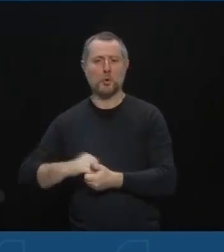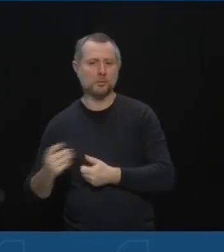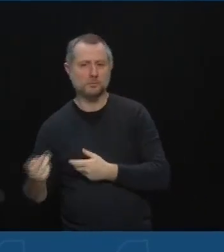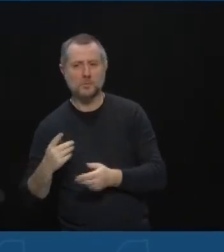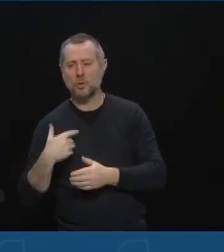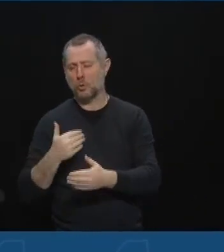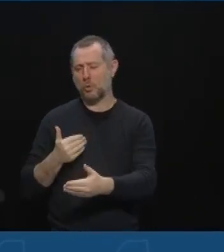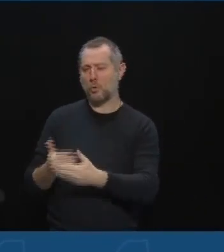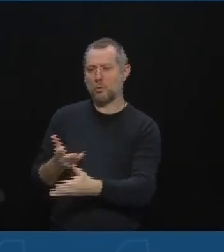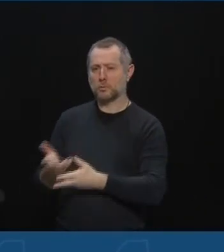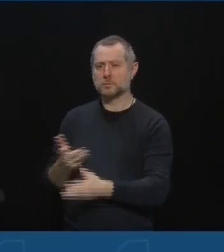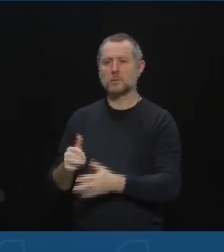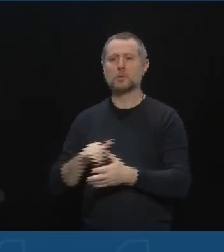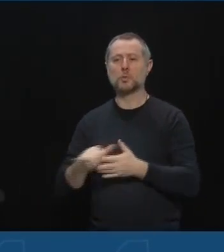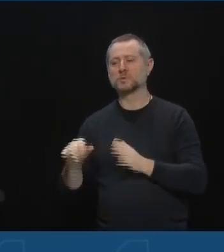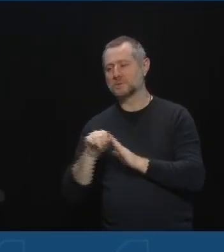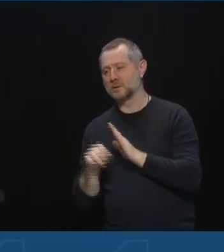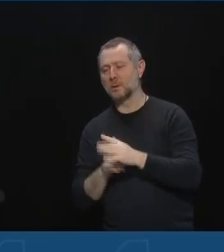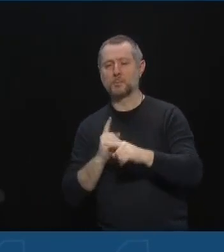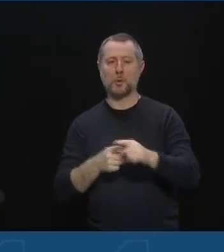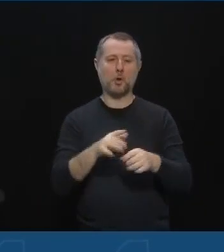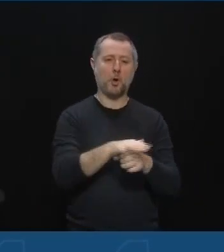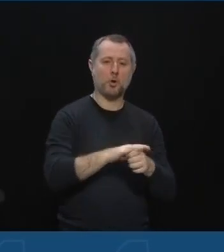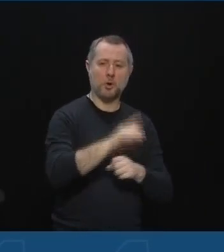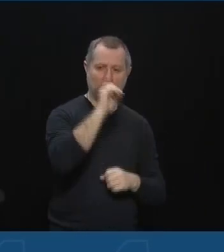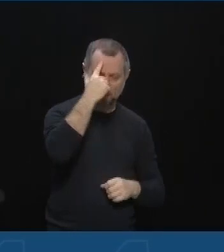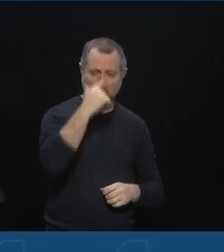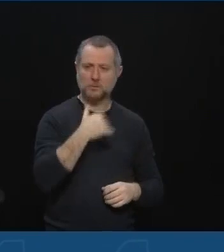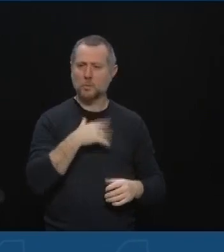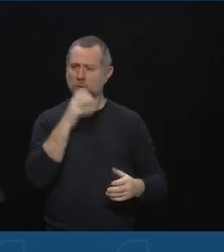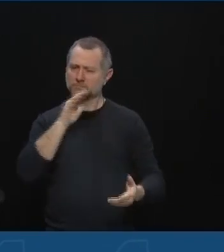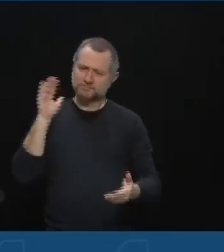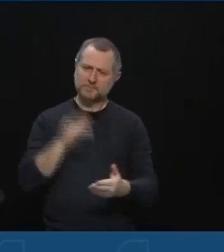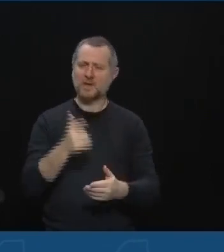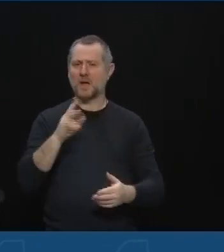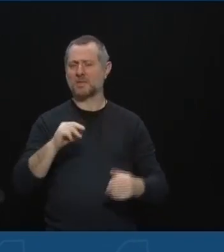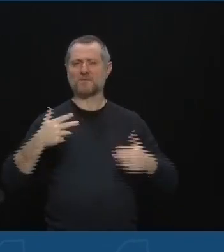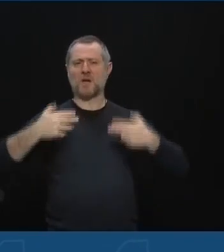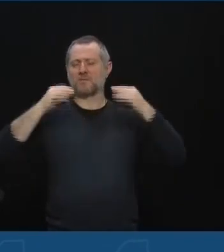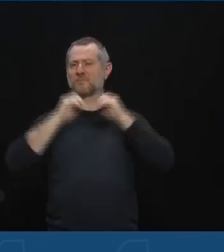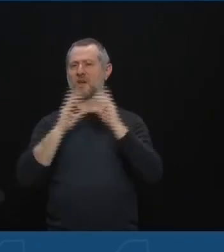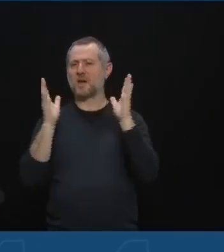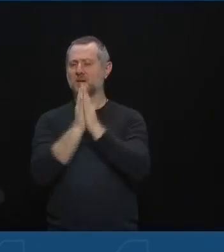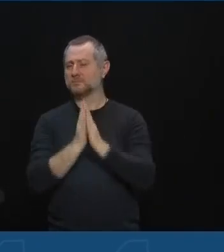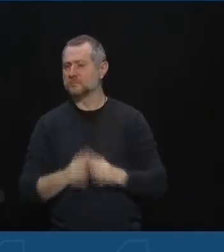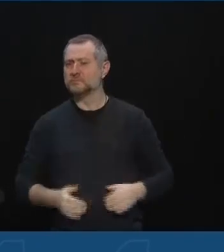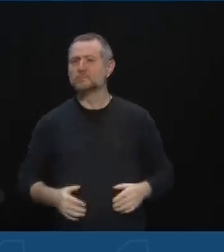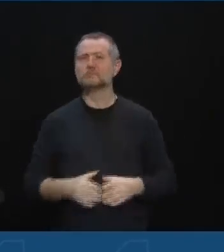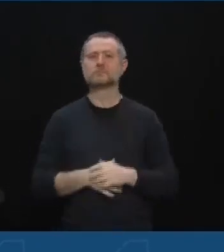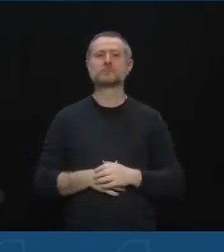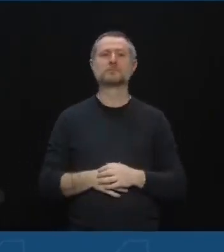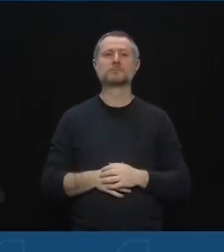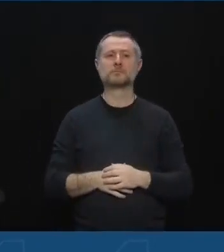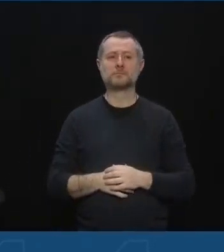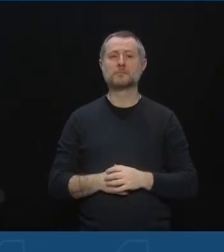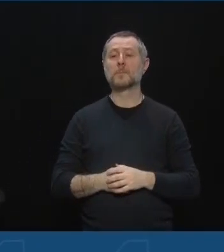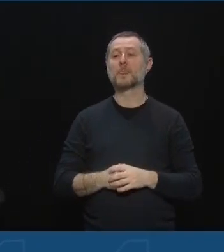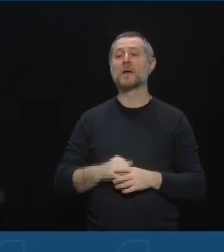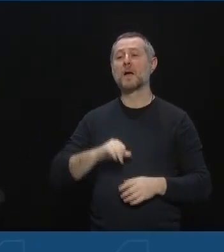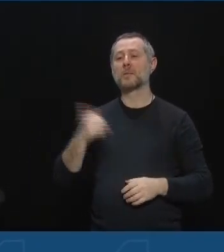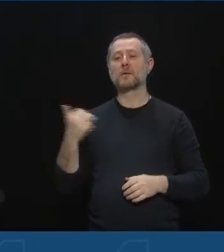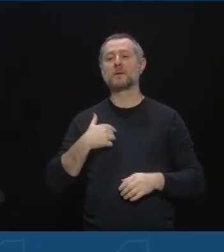between the state and local governments on fighting gun violence. And also an issue that I've been here before many times to talk